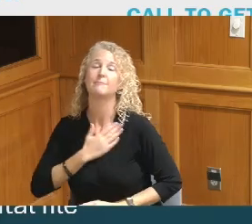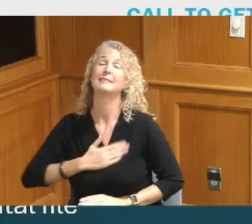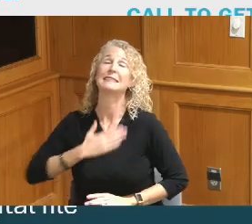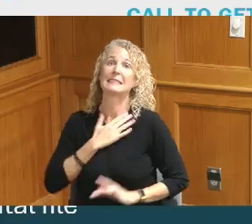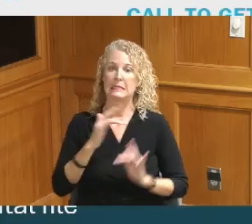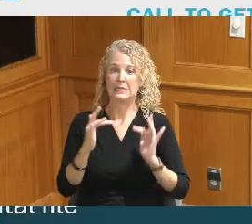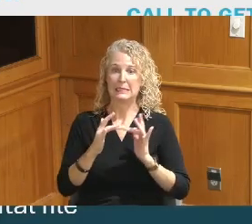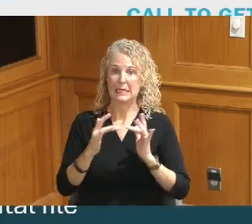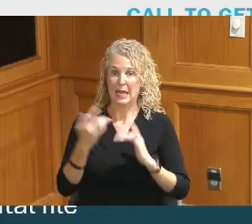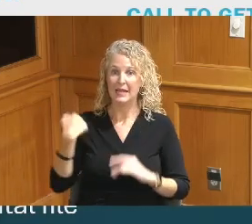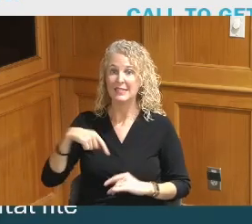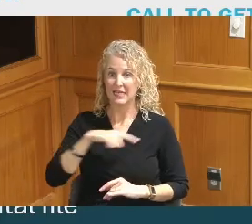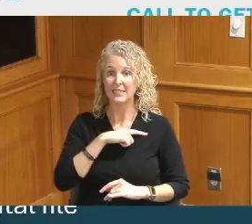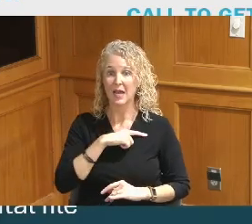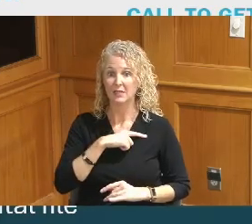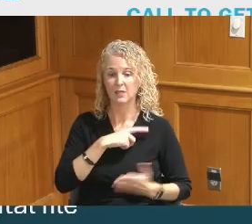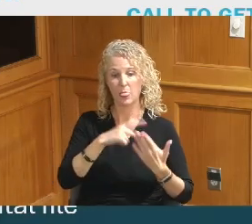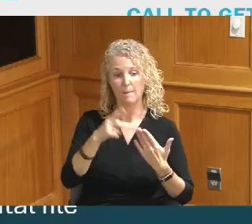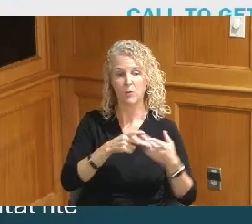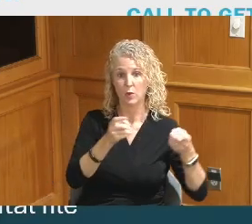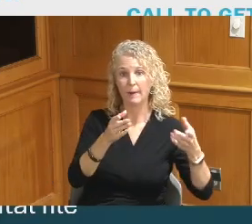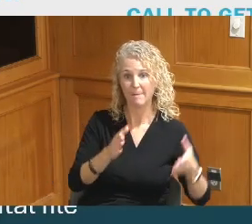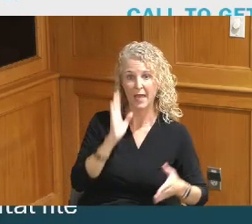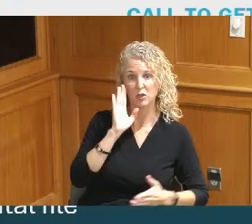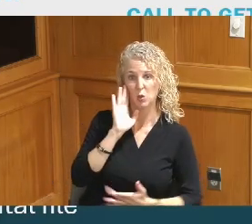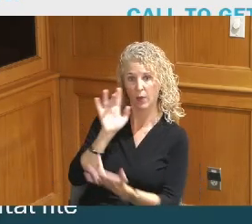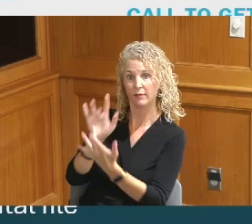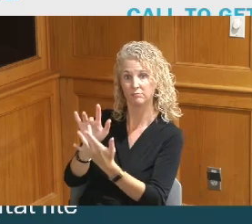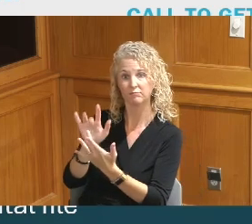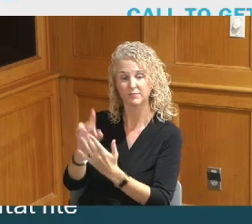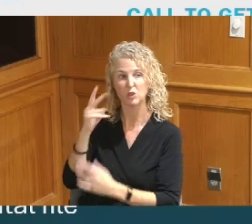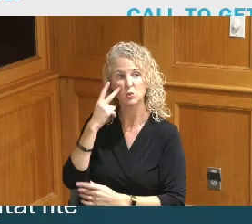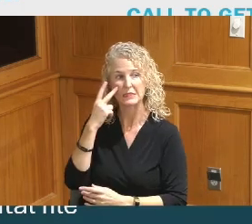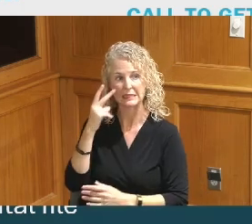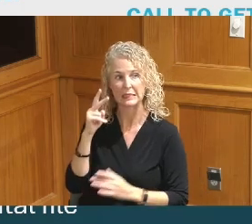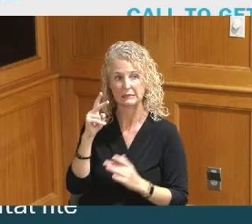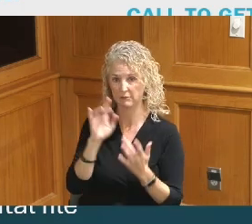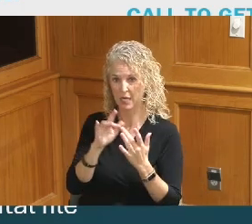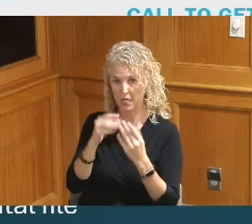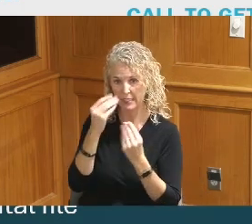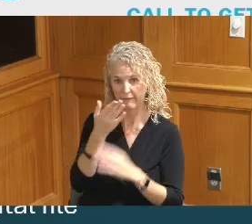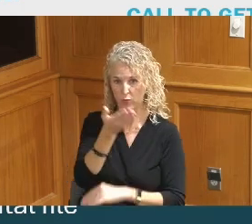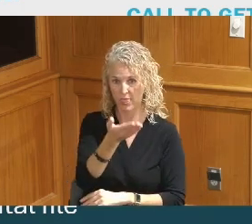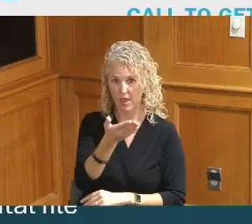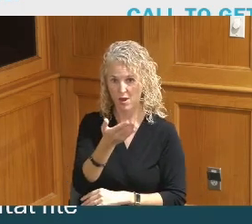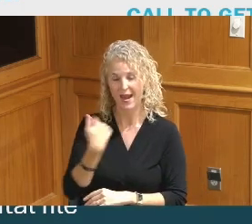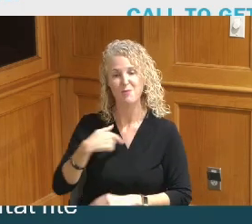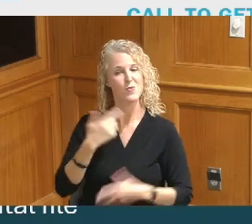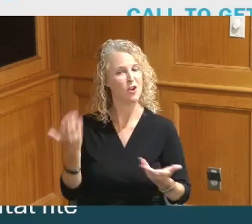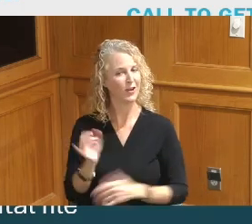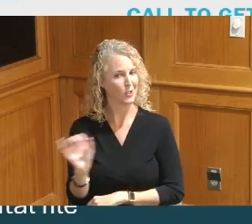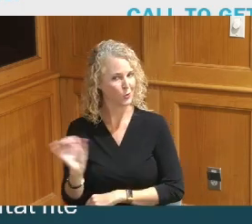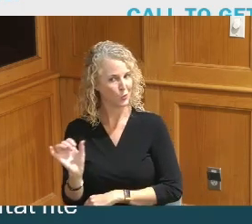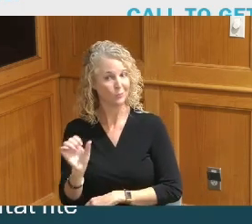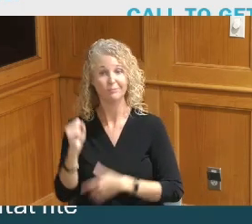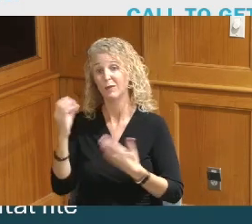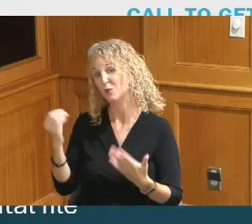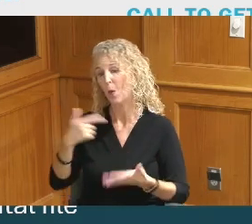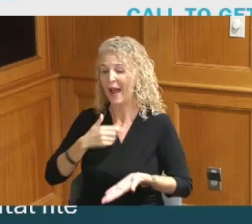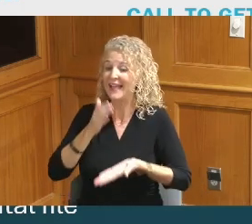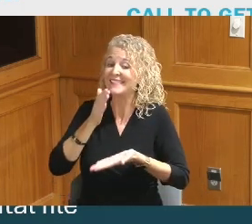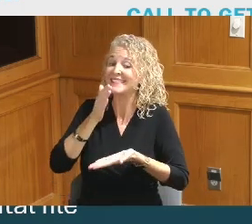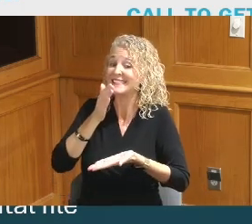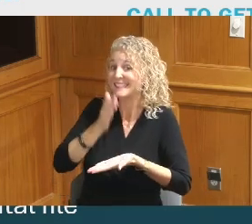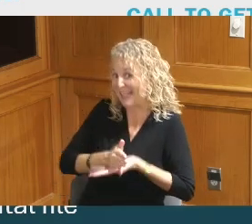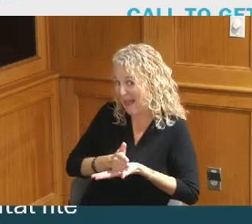Contact information for Lachey, our program officer who manages this, is attached, and also we're available as well. So I will